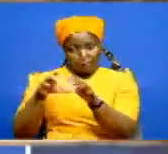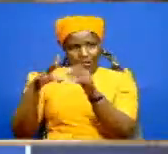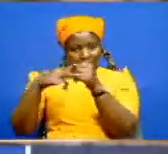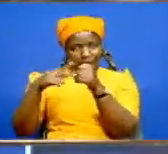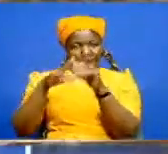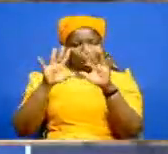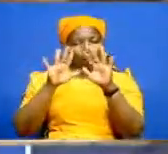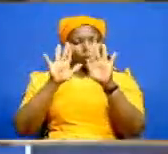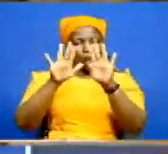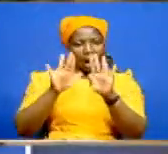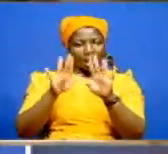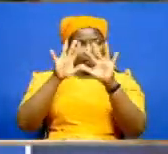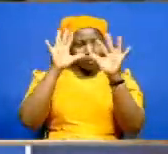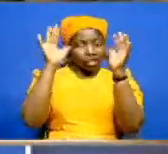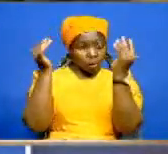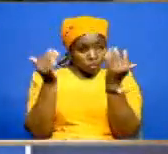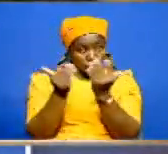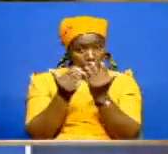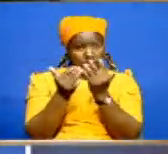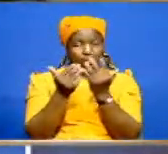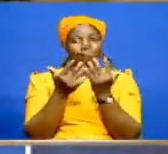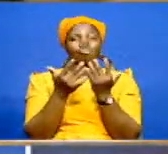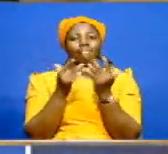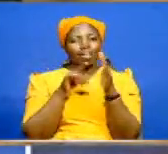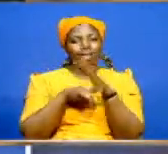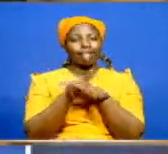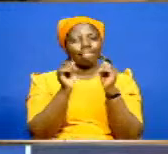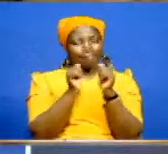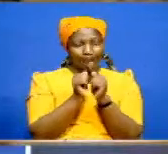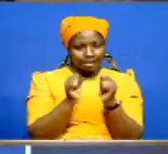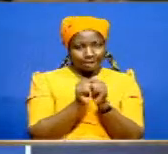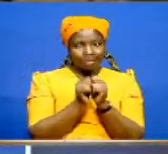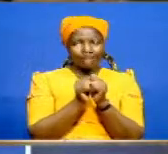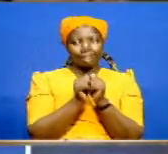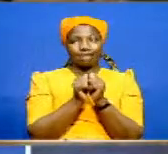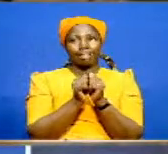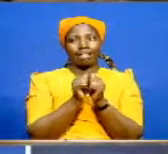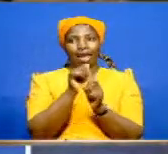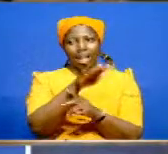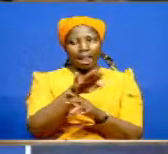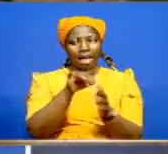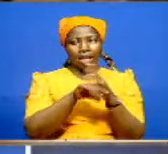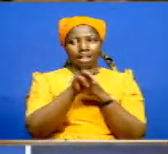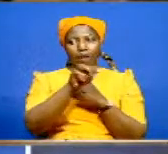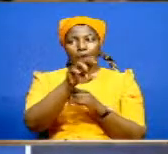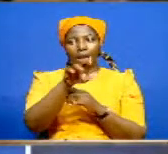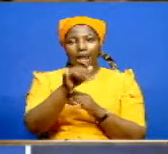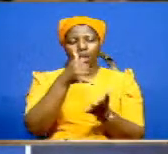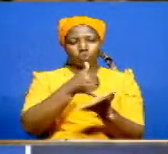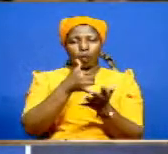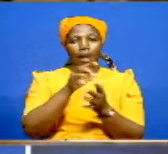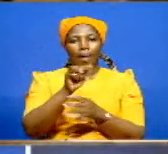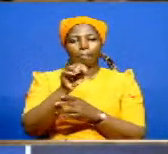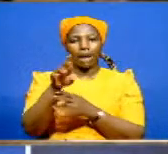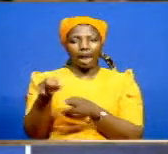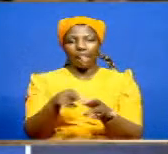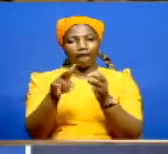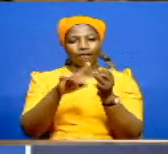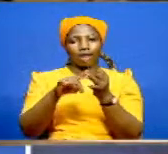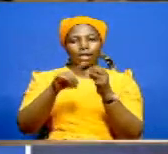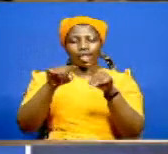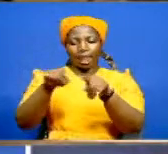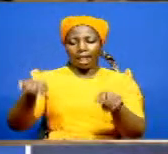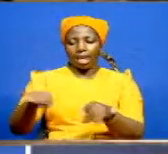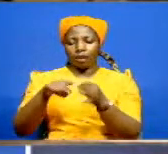world. Top 10 rated attractions in the Mara include the Mara River, Mara Triangle,